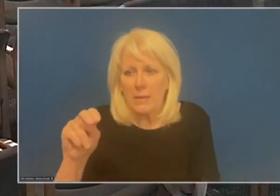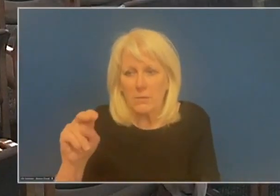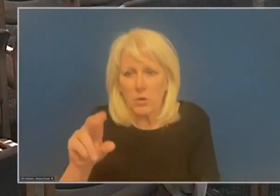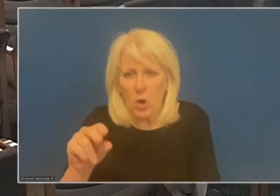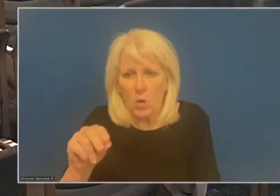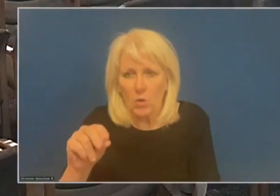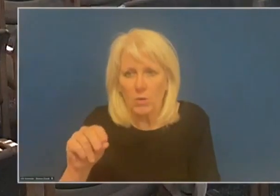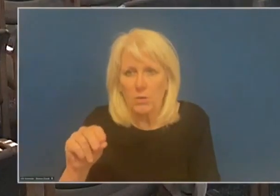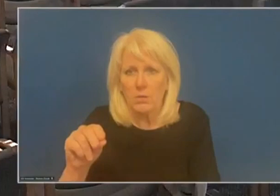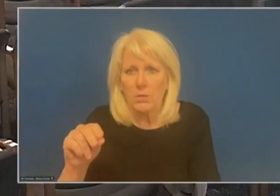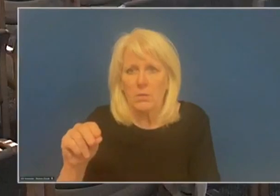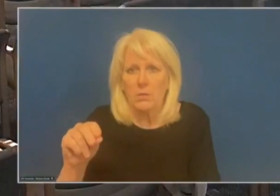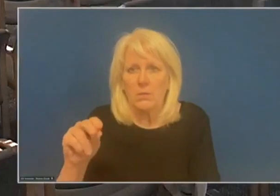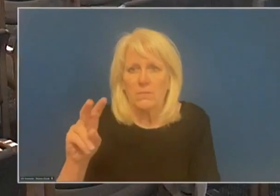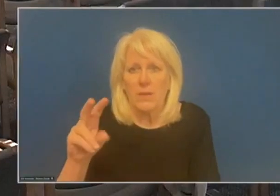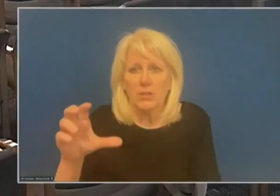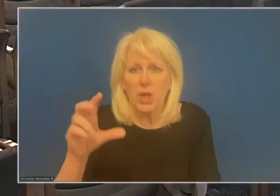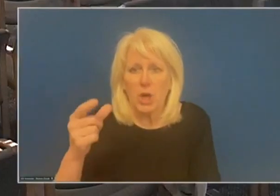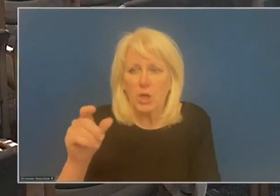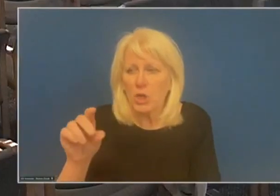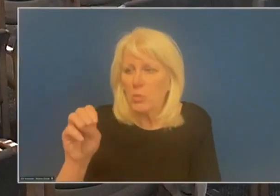Vice Chair Goodwin.